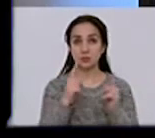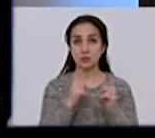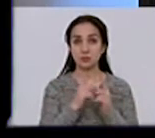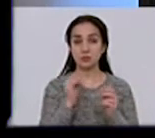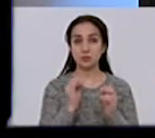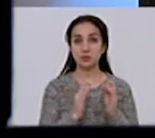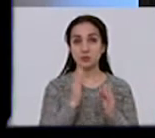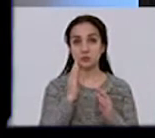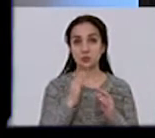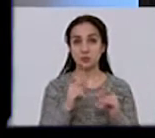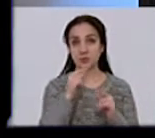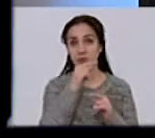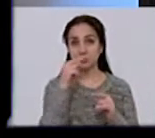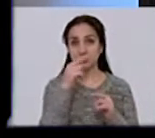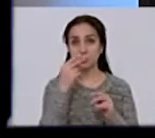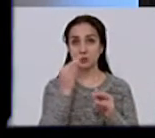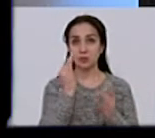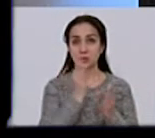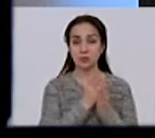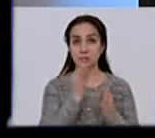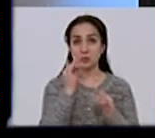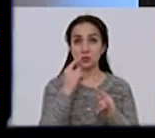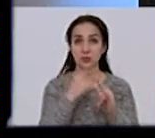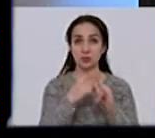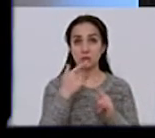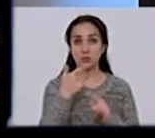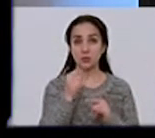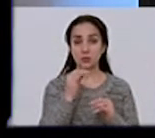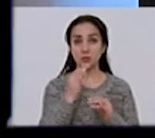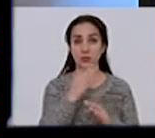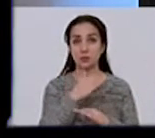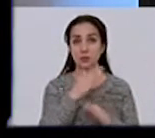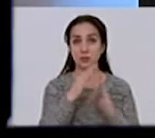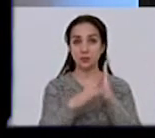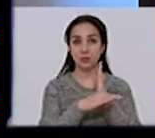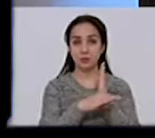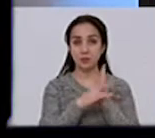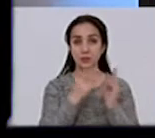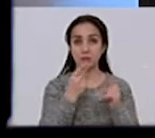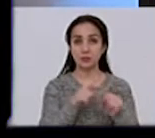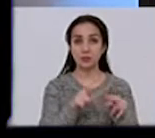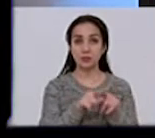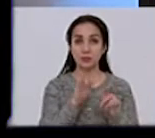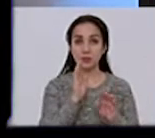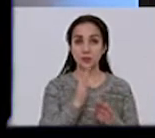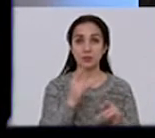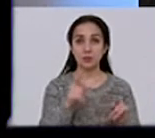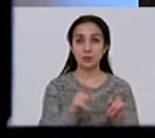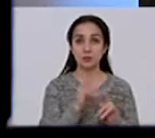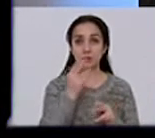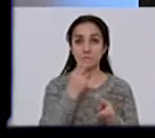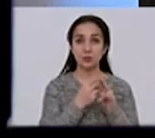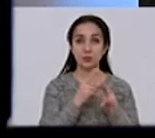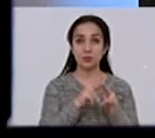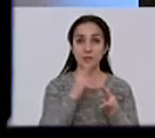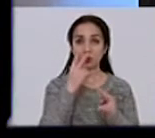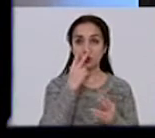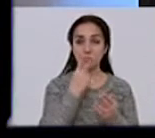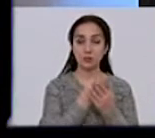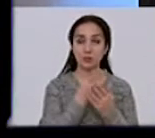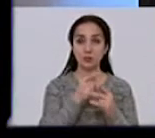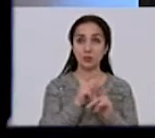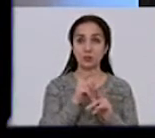vertikal to'g'ri chiziqlar, ya'ni ox ga perpendikulyarlar o'tkazamiz va uni ushbu